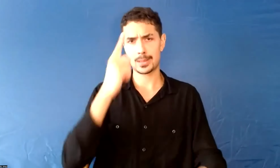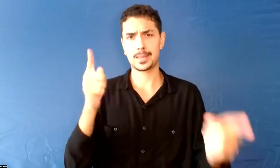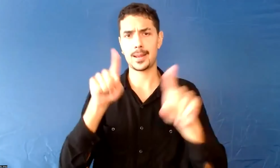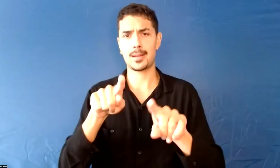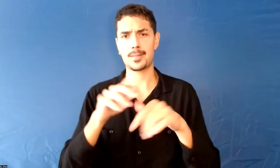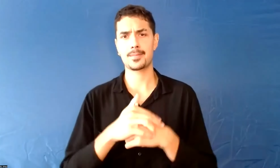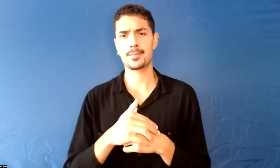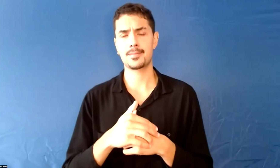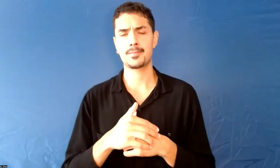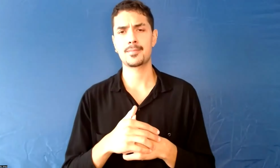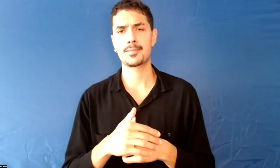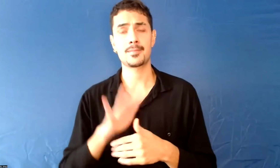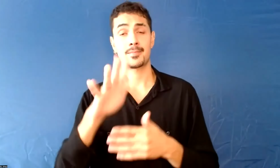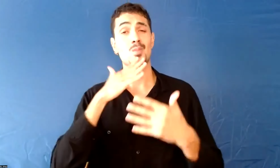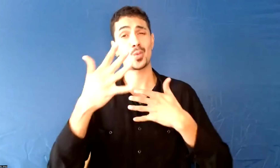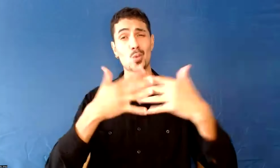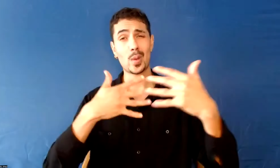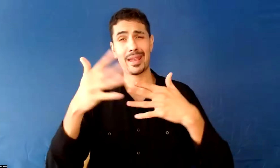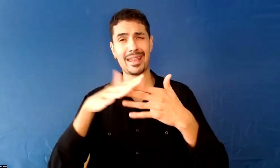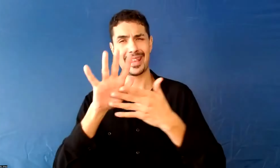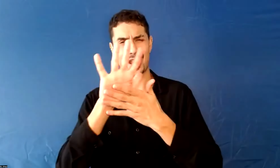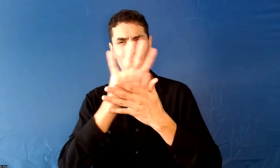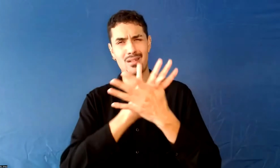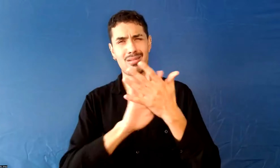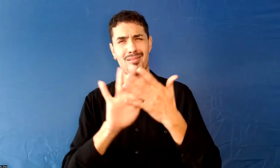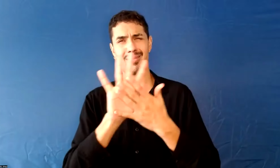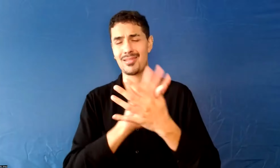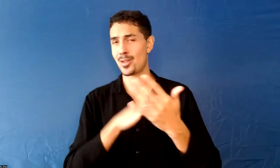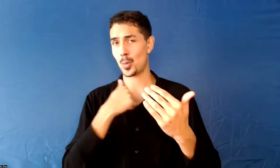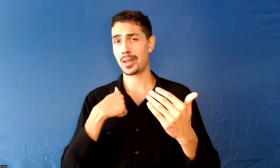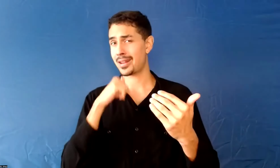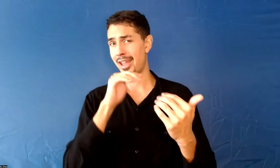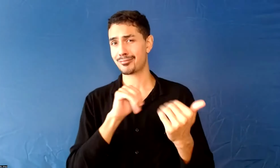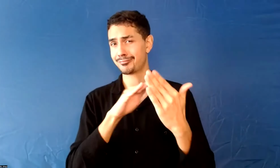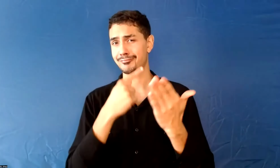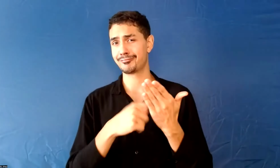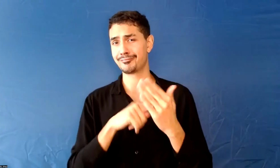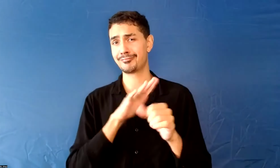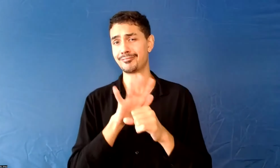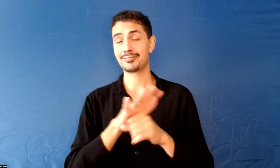And it is a gray area we're not addressing enough. So Mary, I'm so